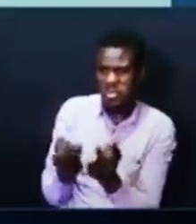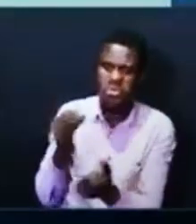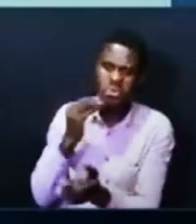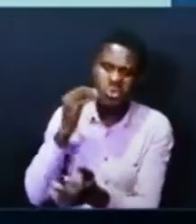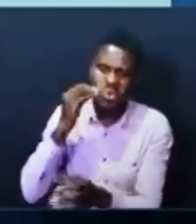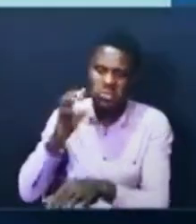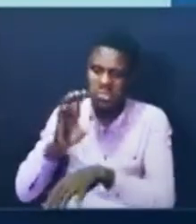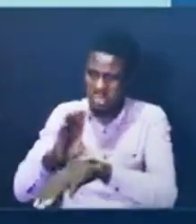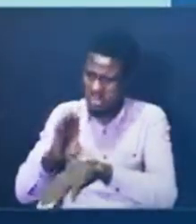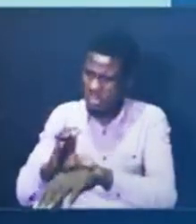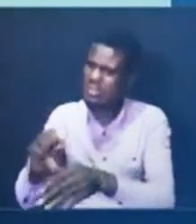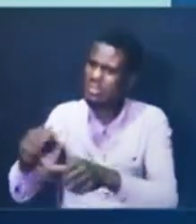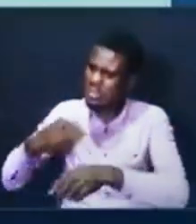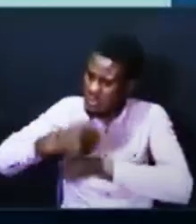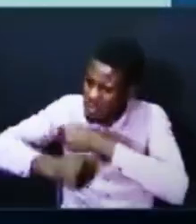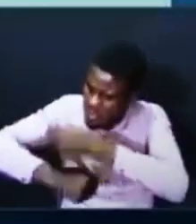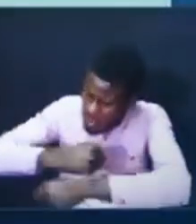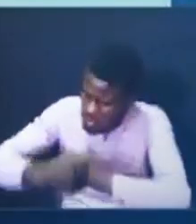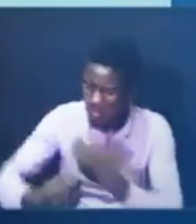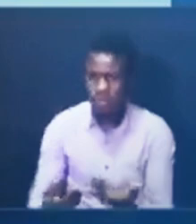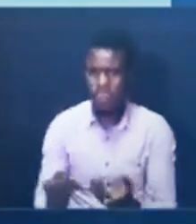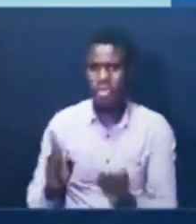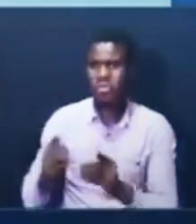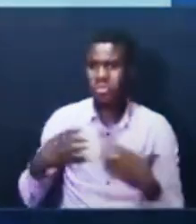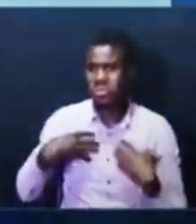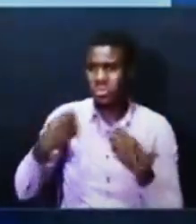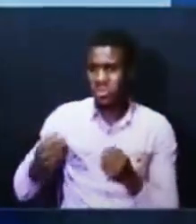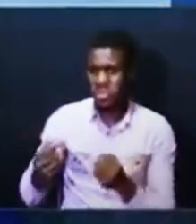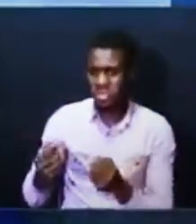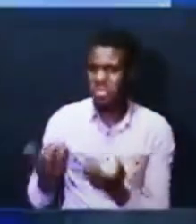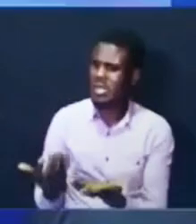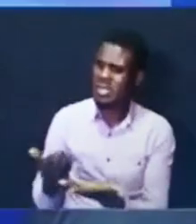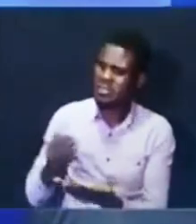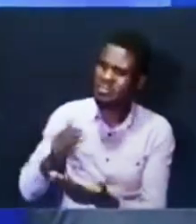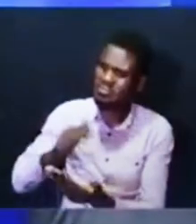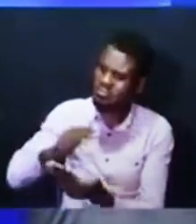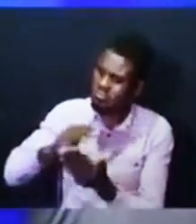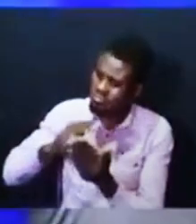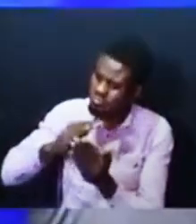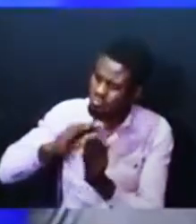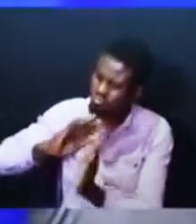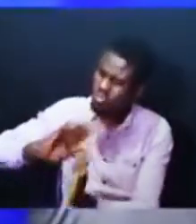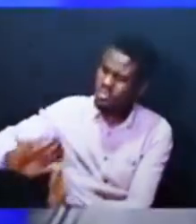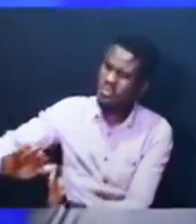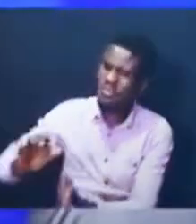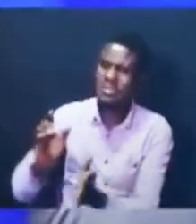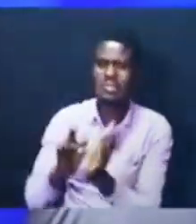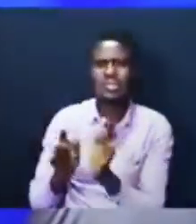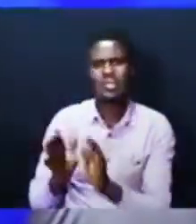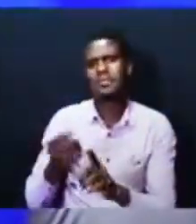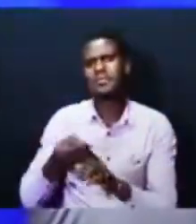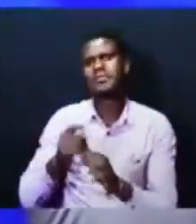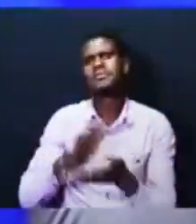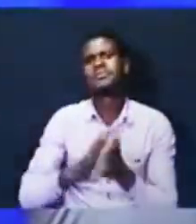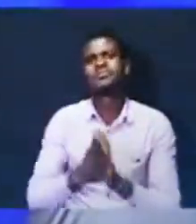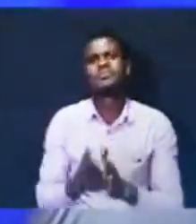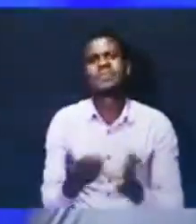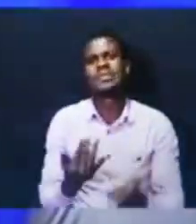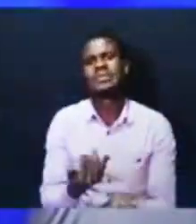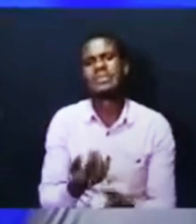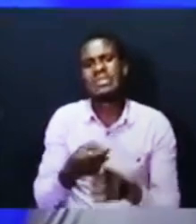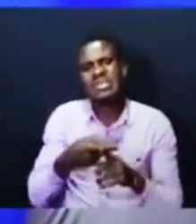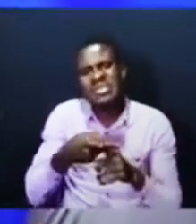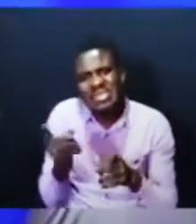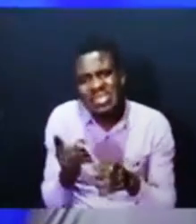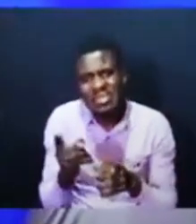Do well to prevent Jesus from being hurt by taking the